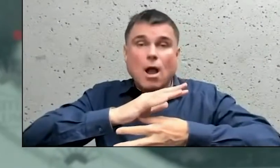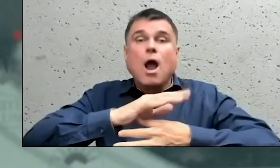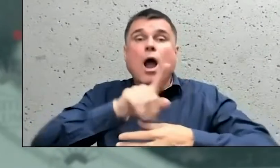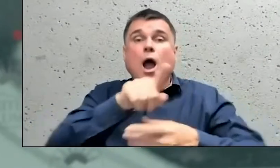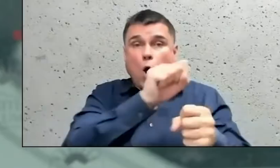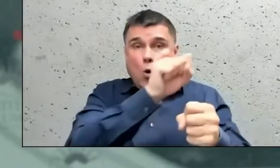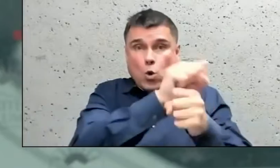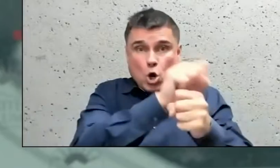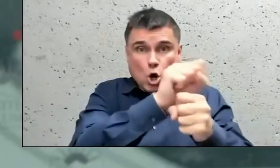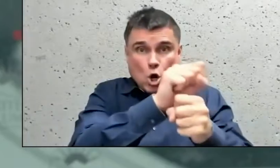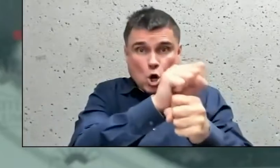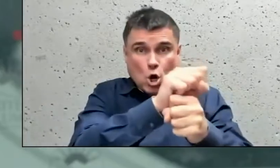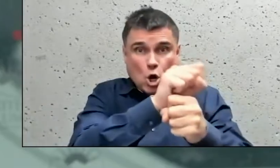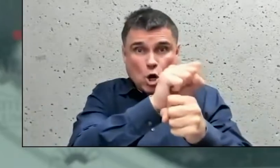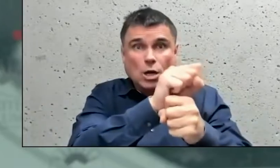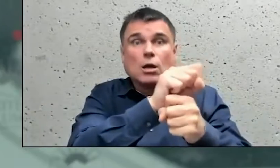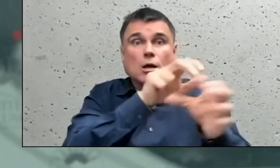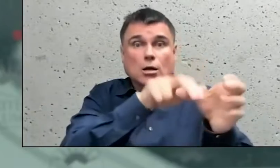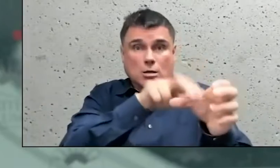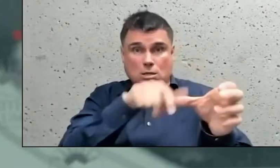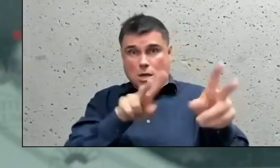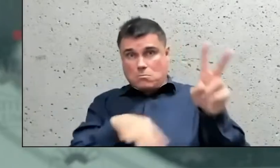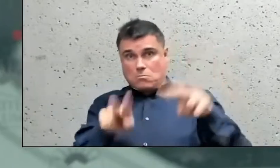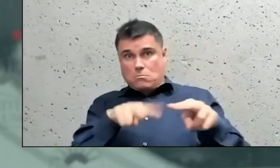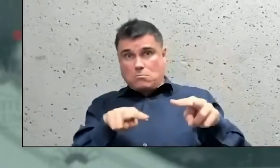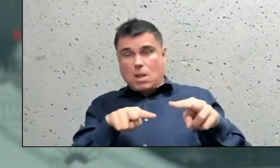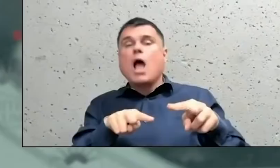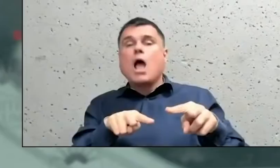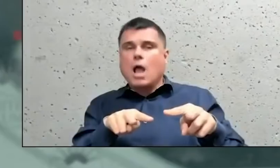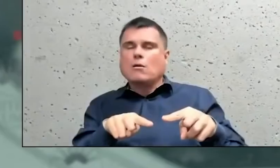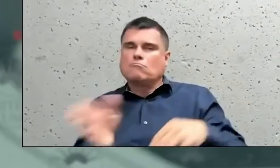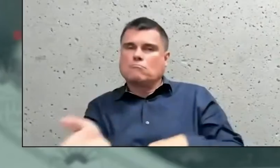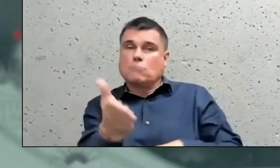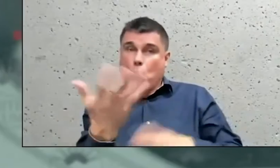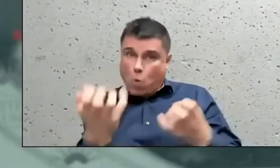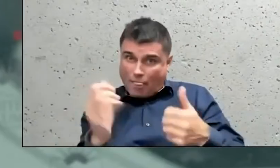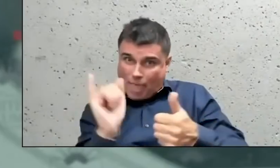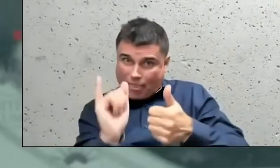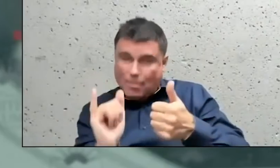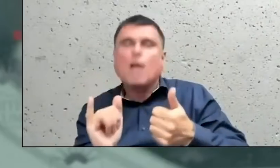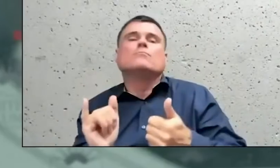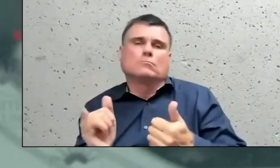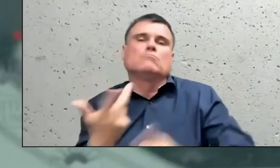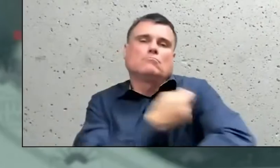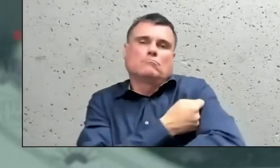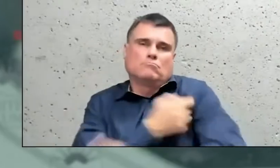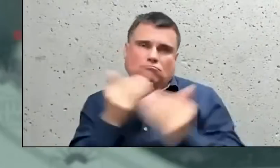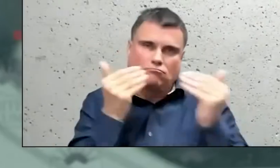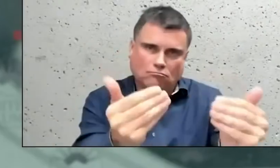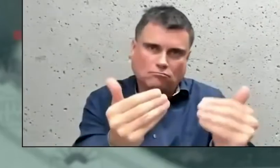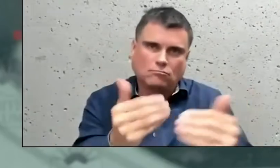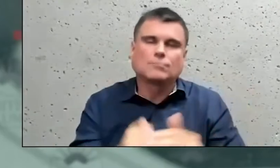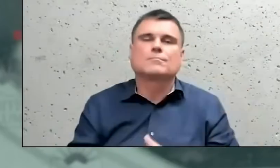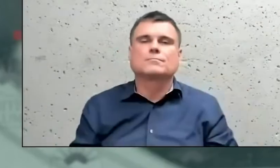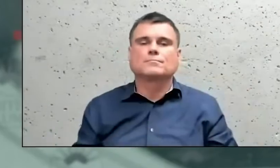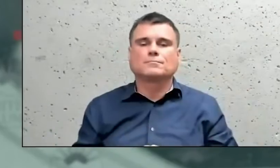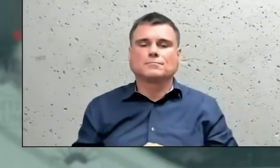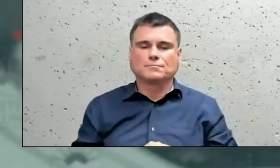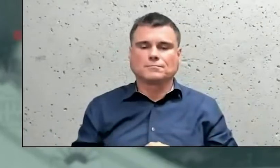will be our priority over the next few weeks once this vaccine comes in, and I know that our healthcare teams